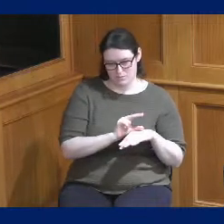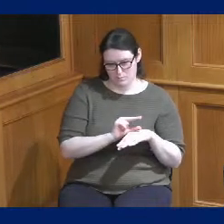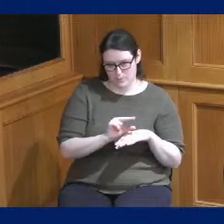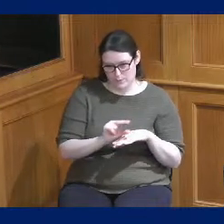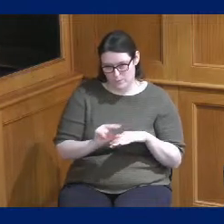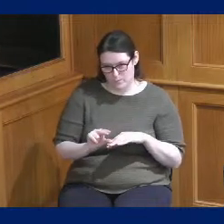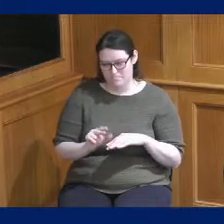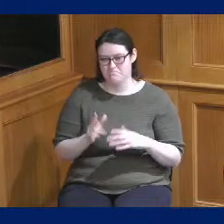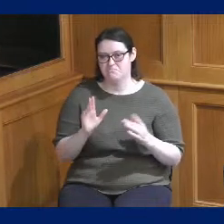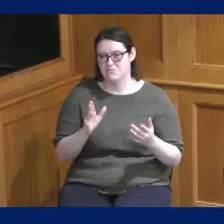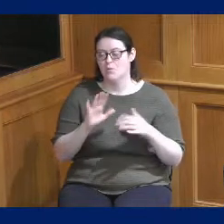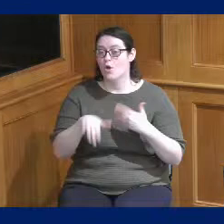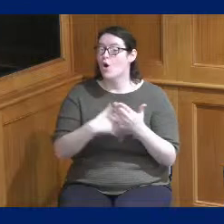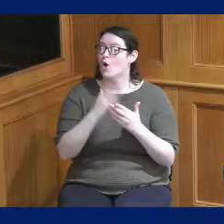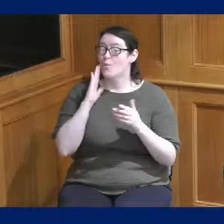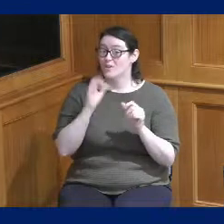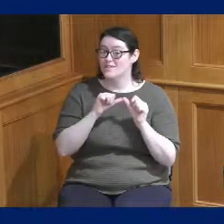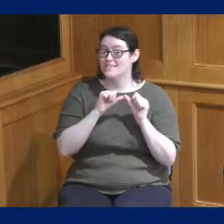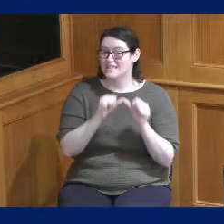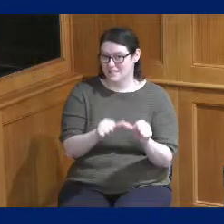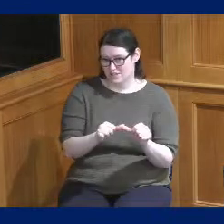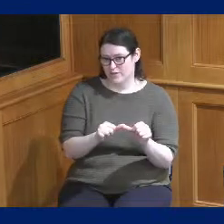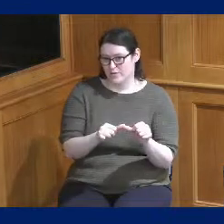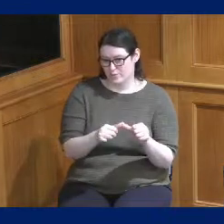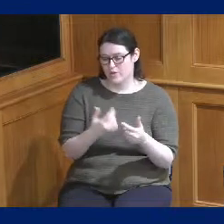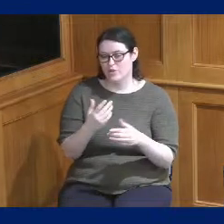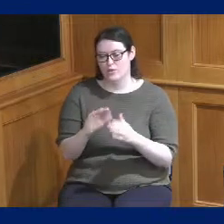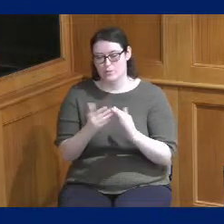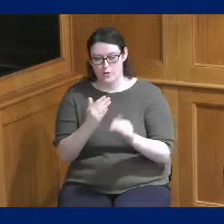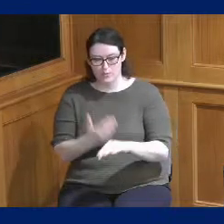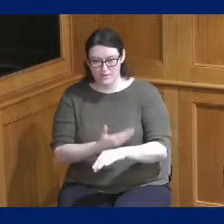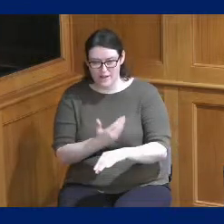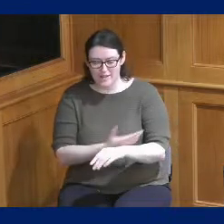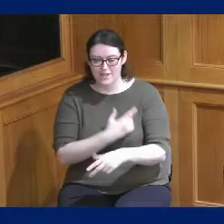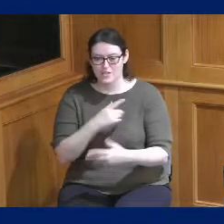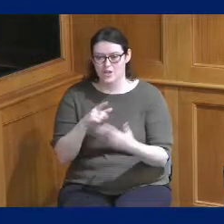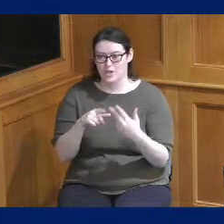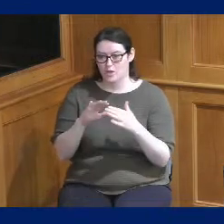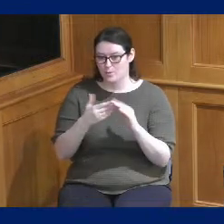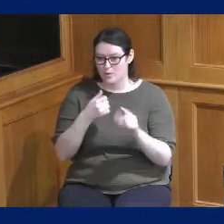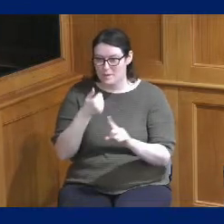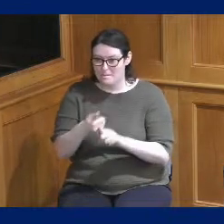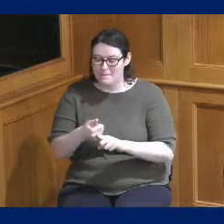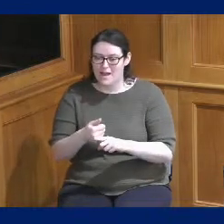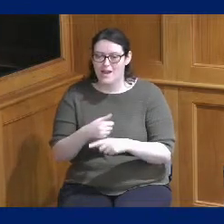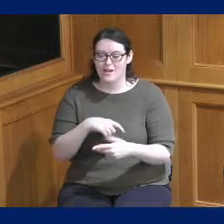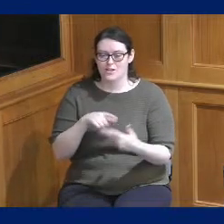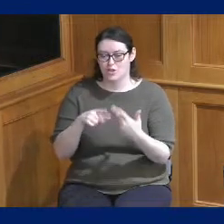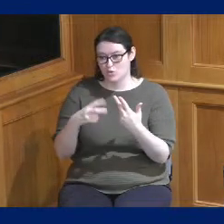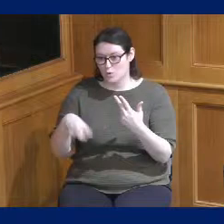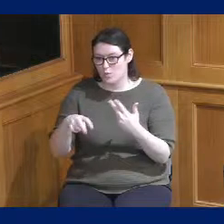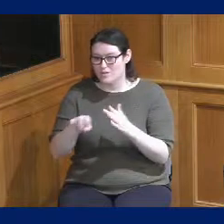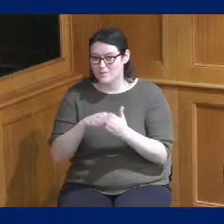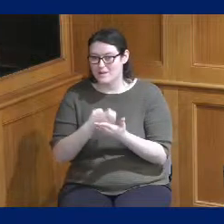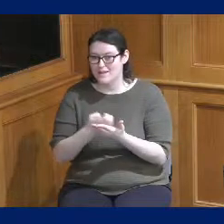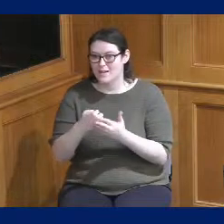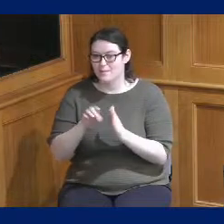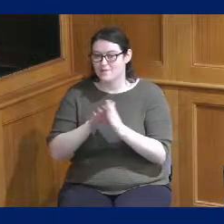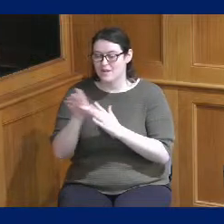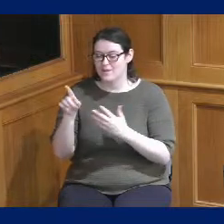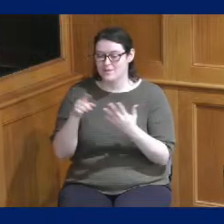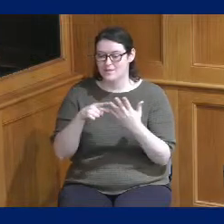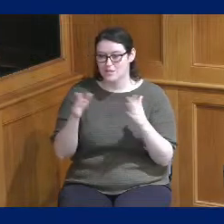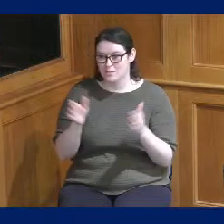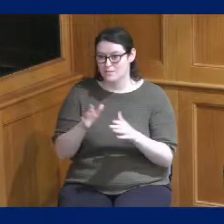of these programs continue throughout the budget: the community revitalization grants, community impact program, tourism economic development grants, small